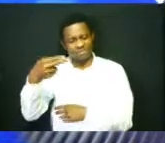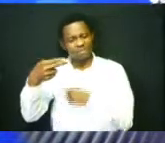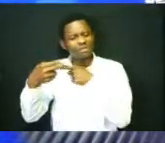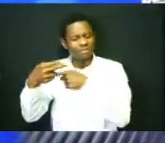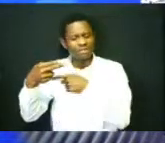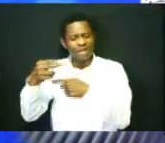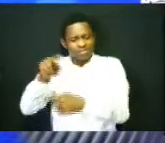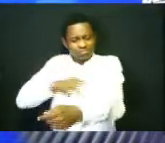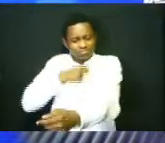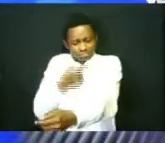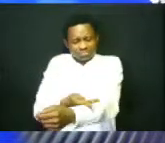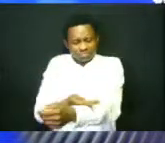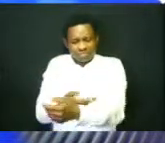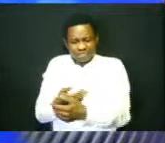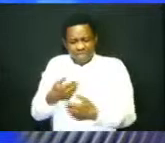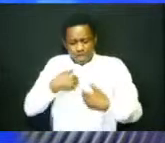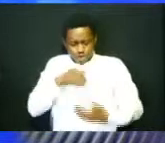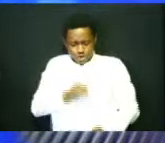her